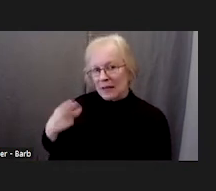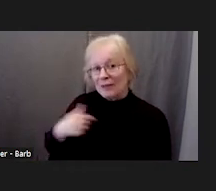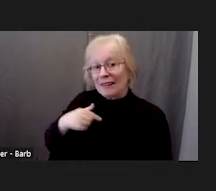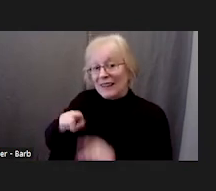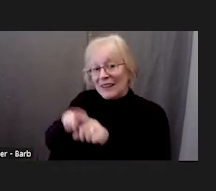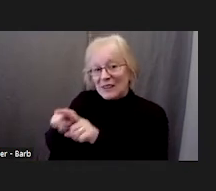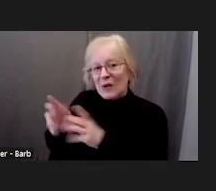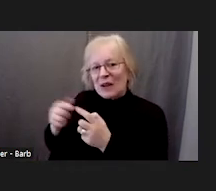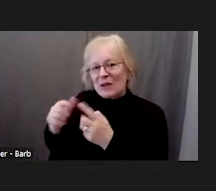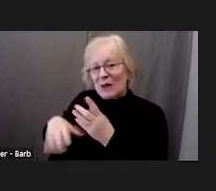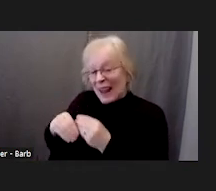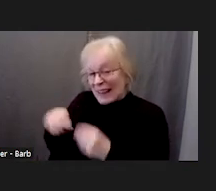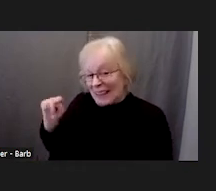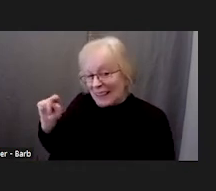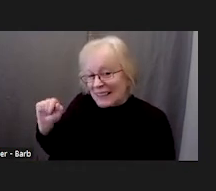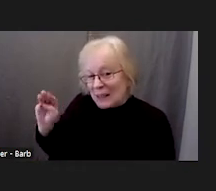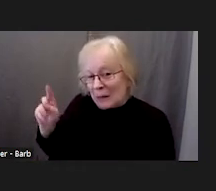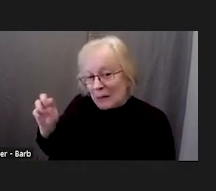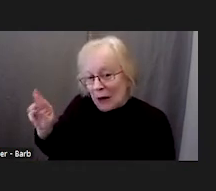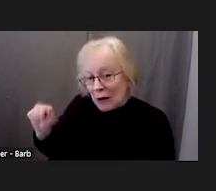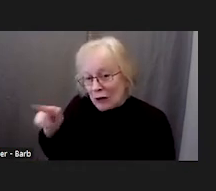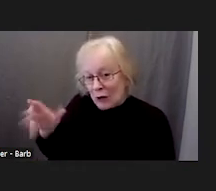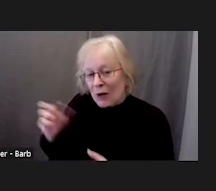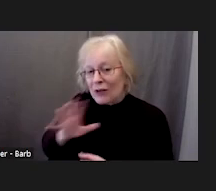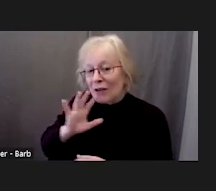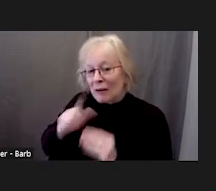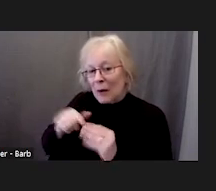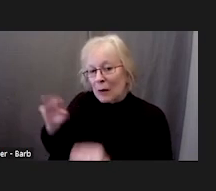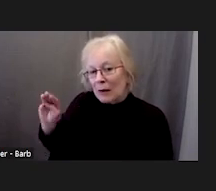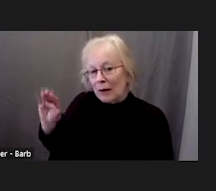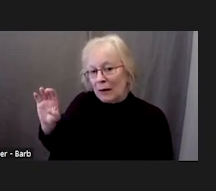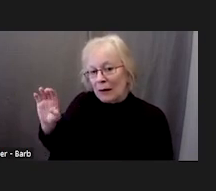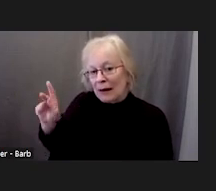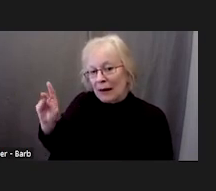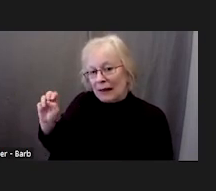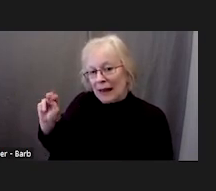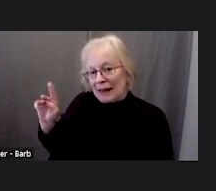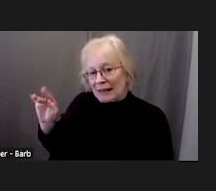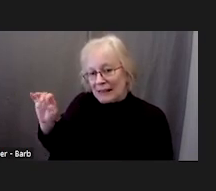Tamara, do you want to talk about the Mackenzie's jacket that she gave me?